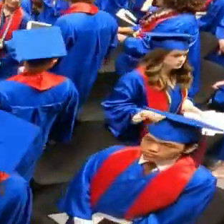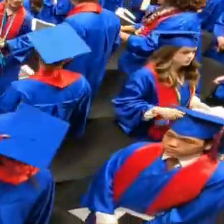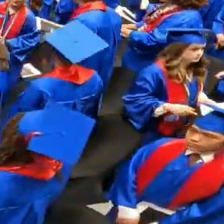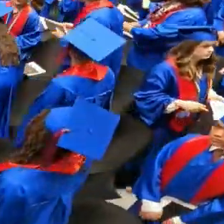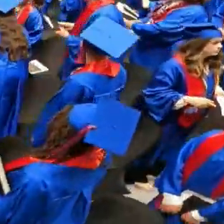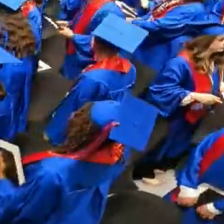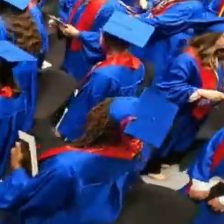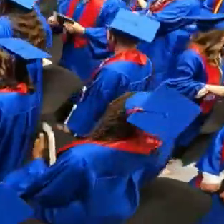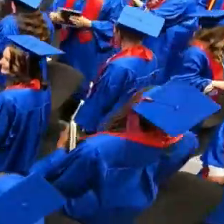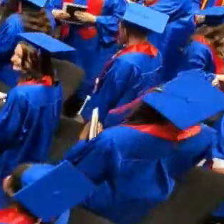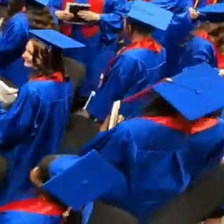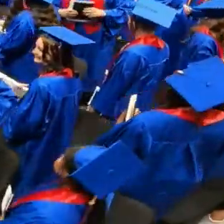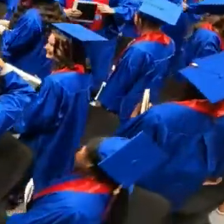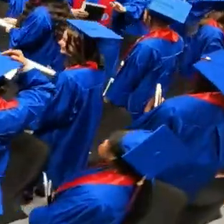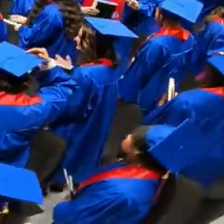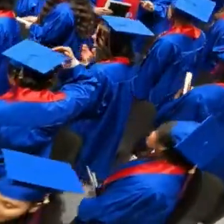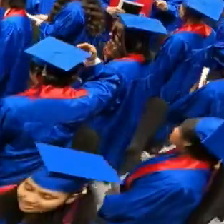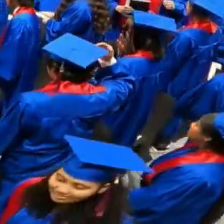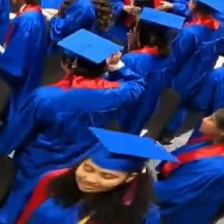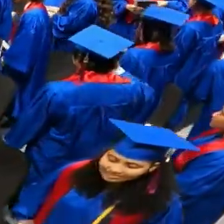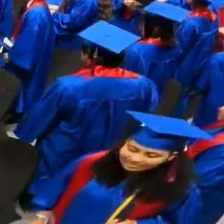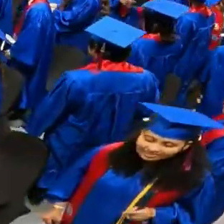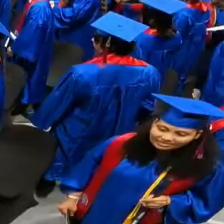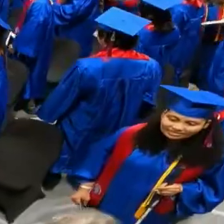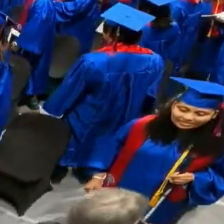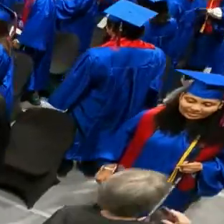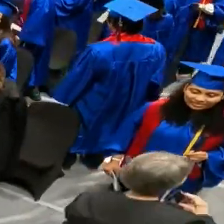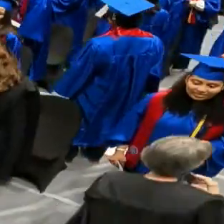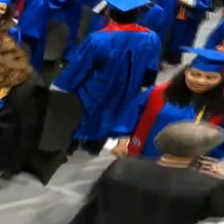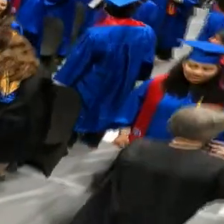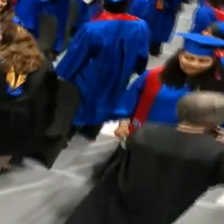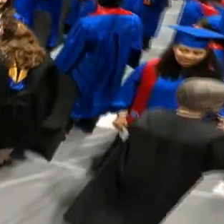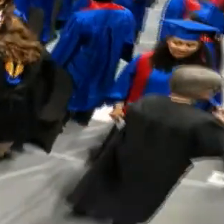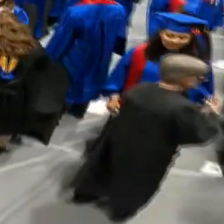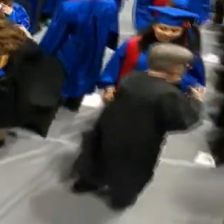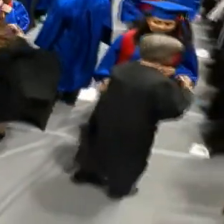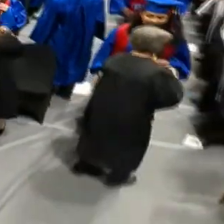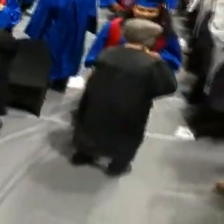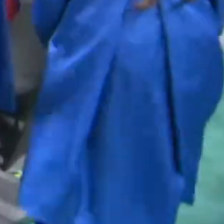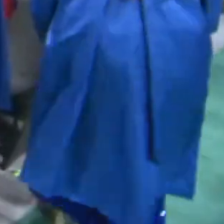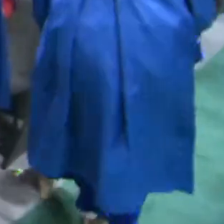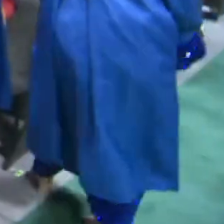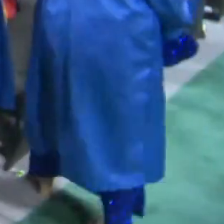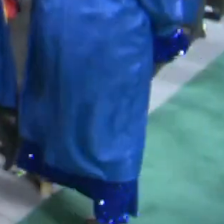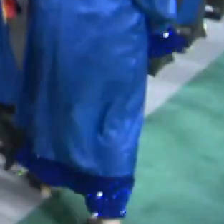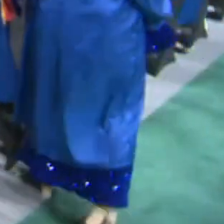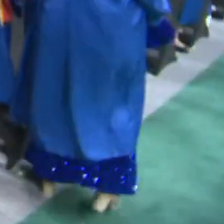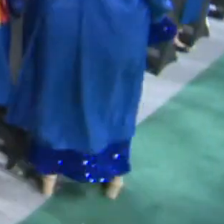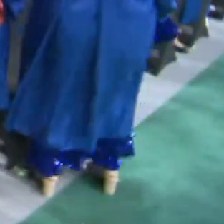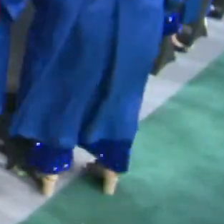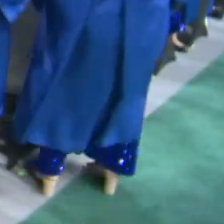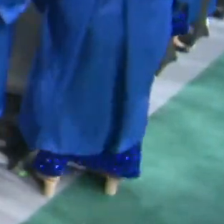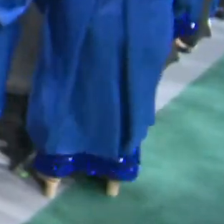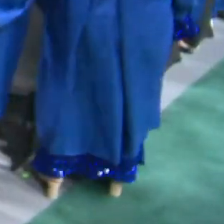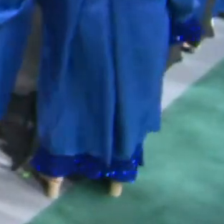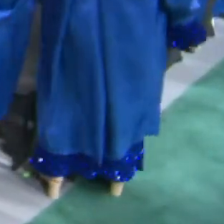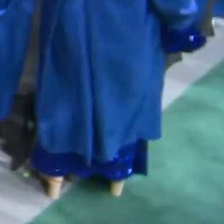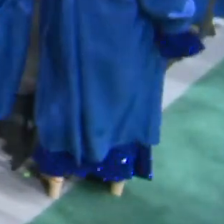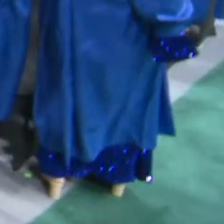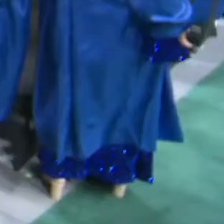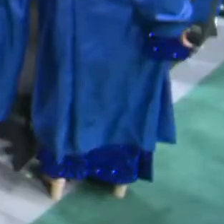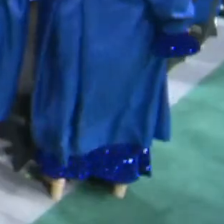Parents, students will exit the auxiliary gym and proceed to the front arena for pickup.